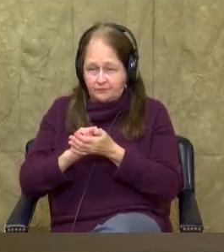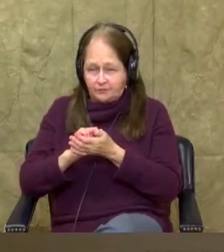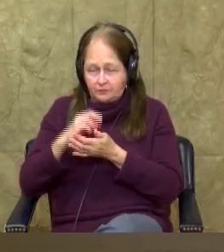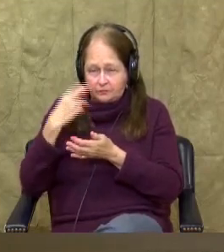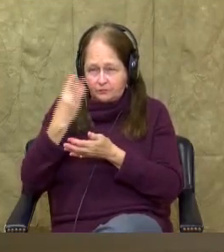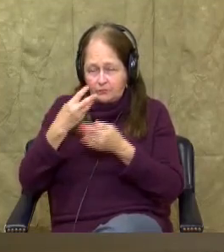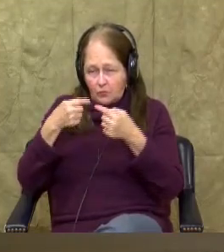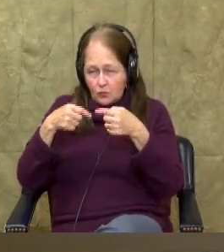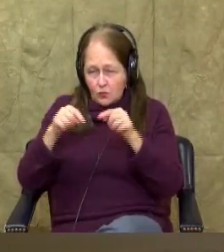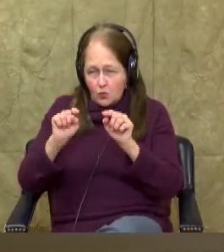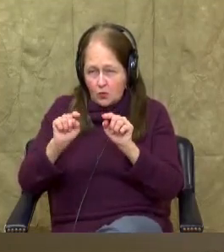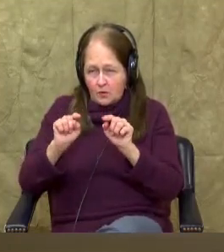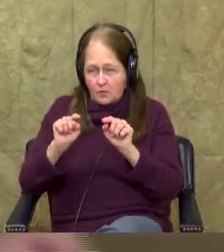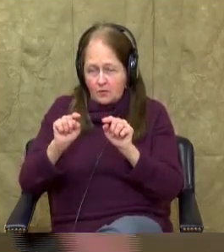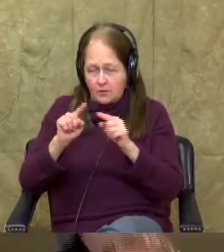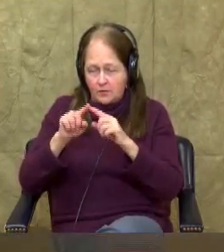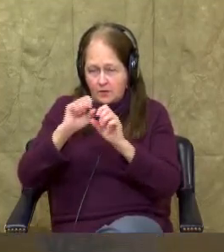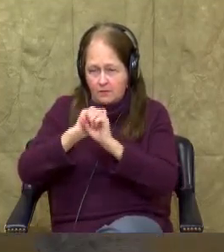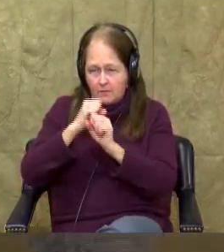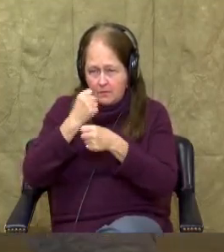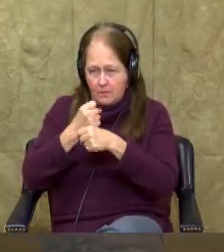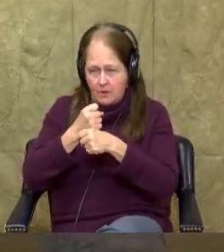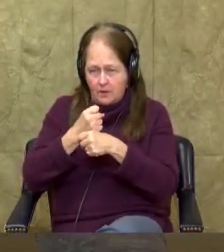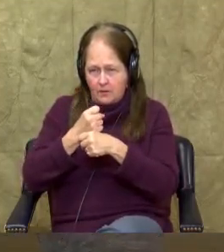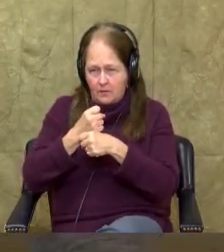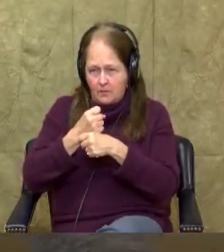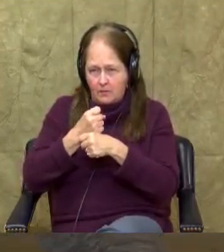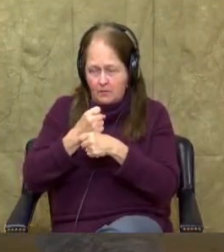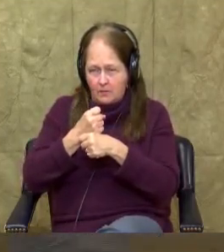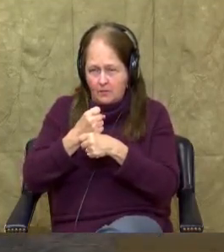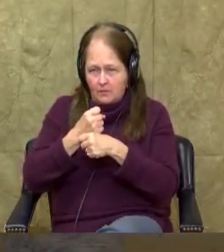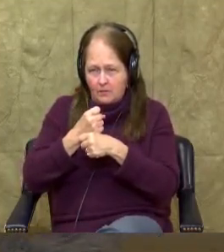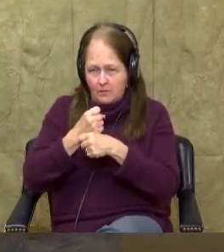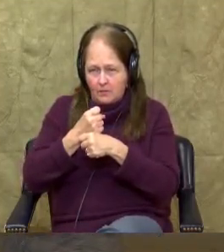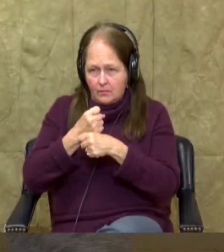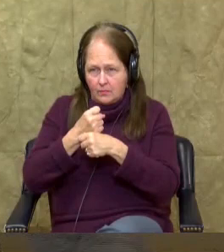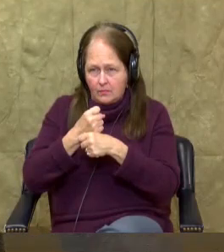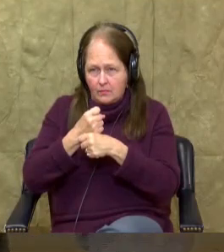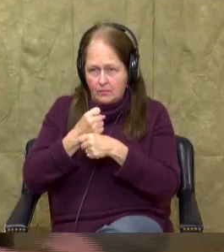we are going to make this